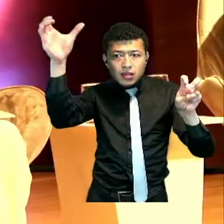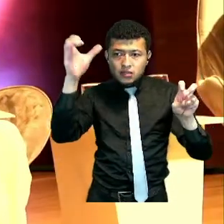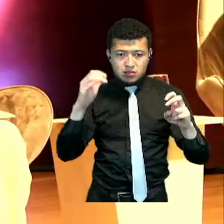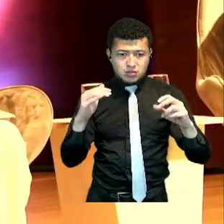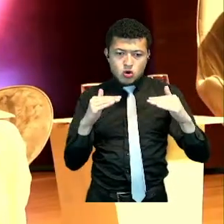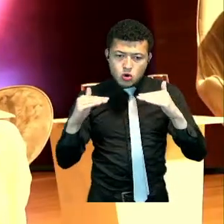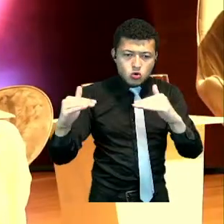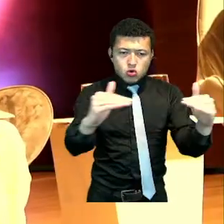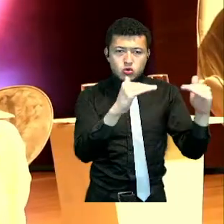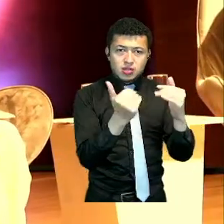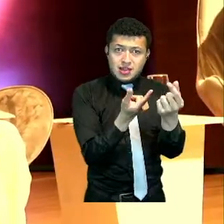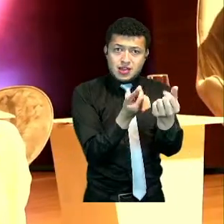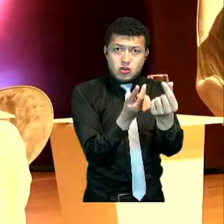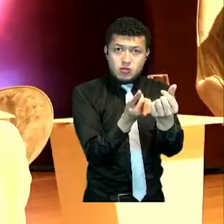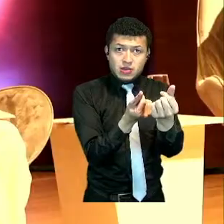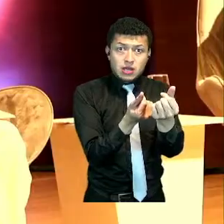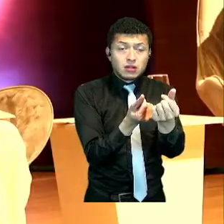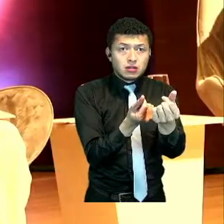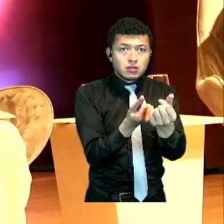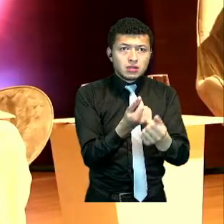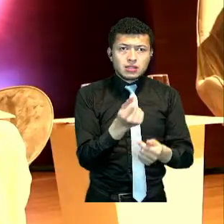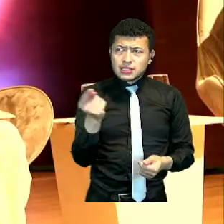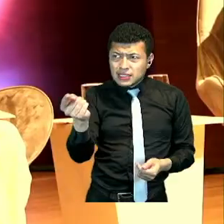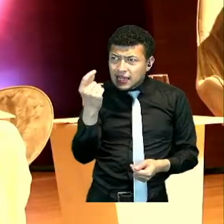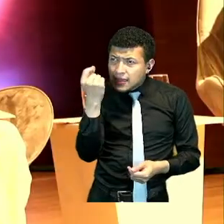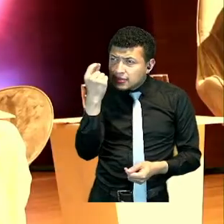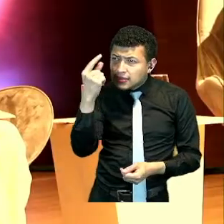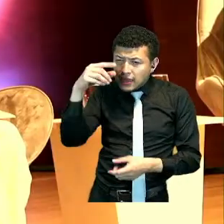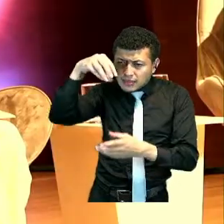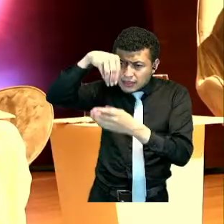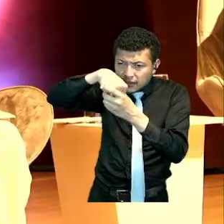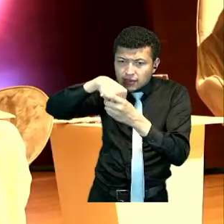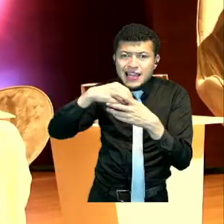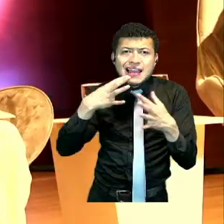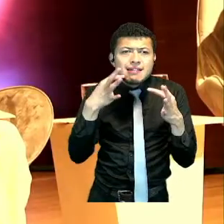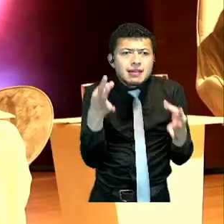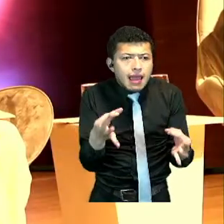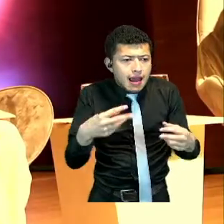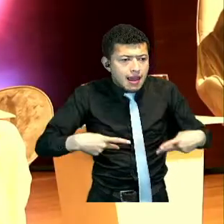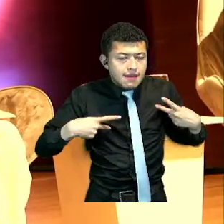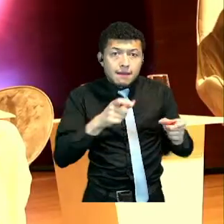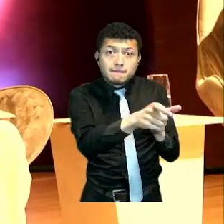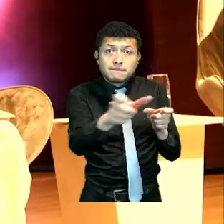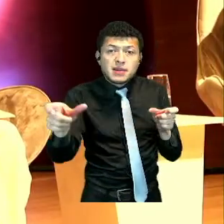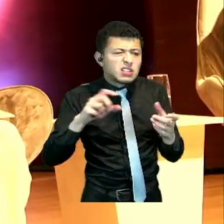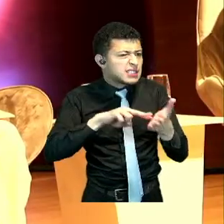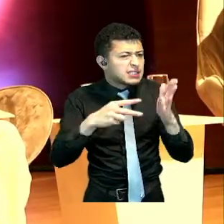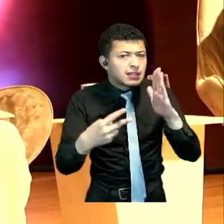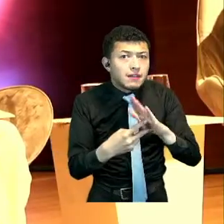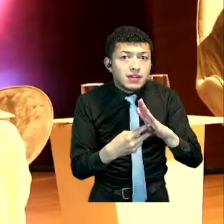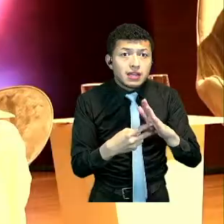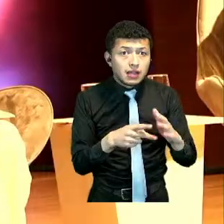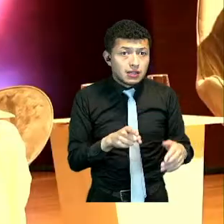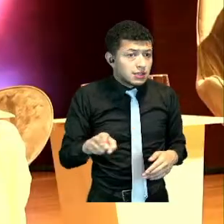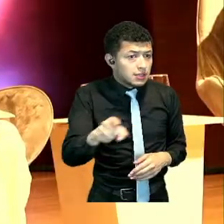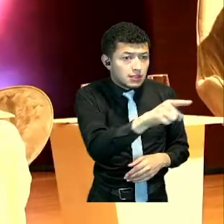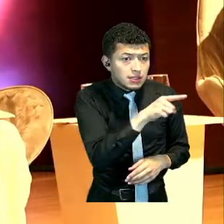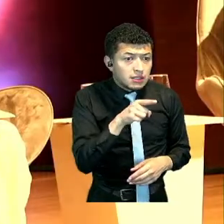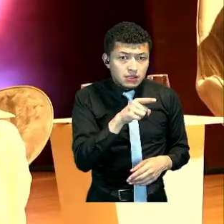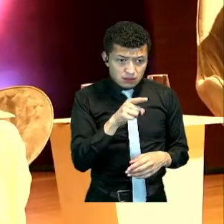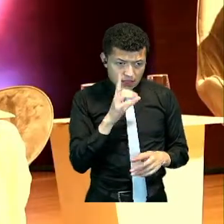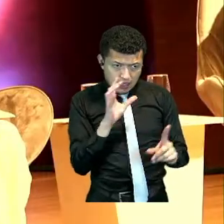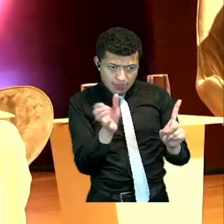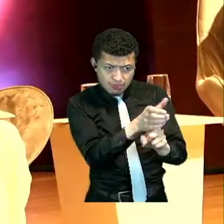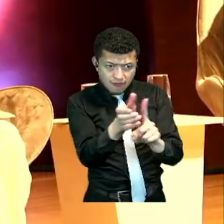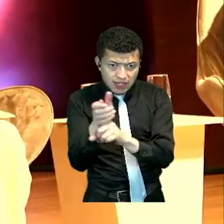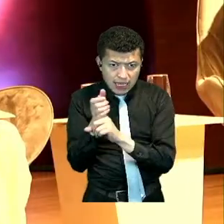about economic justice, when we explore what this means materially speaking in the lives of people in